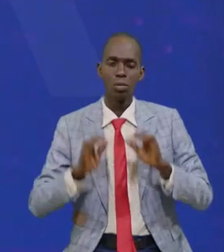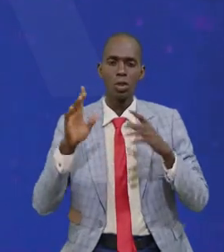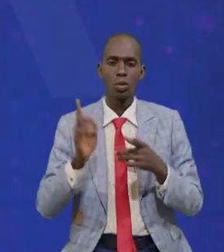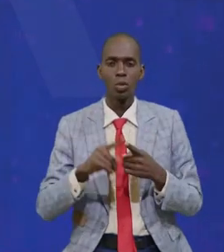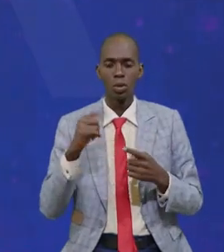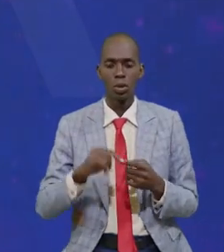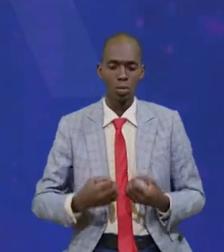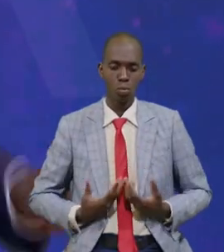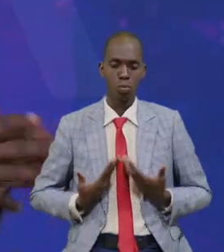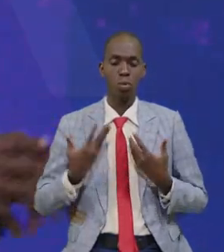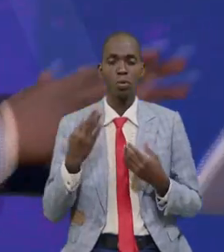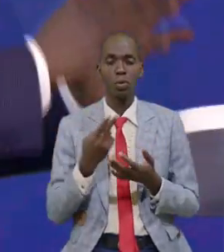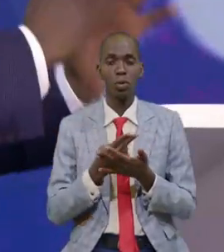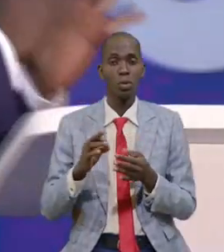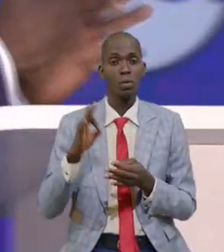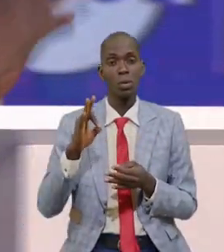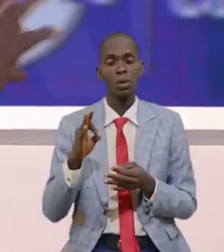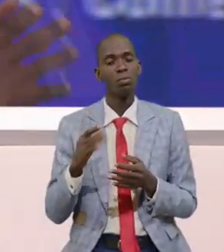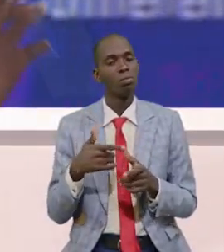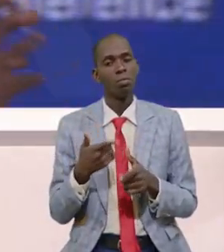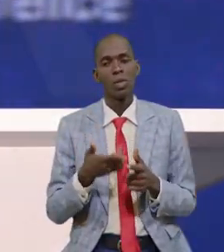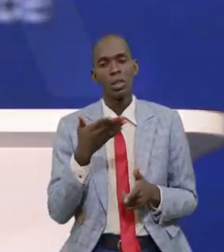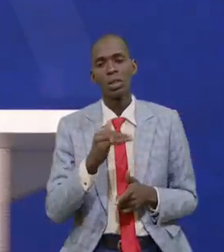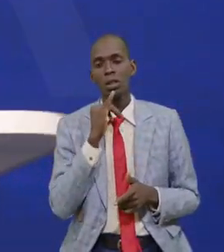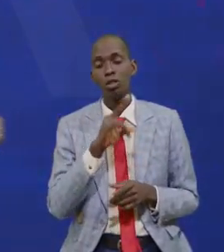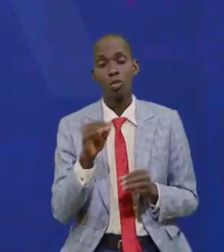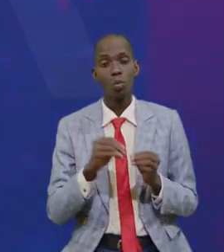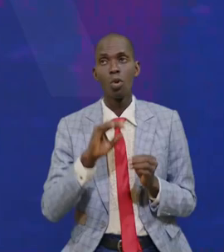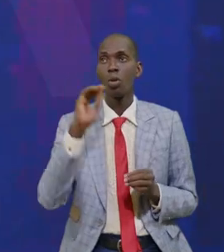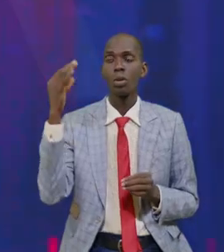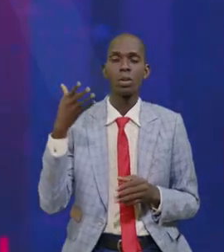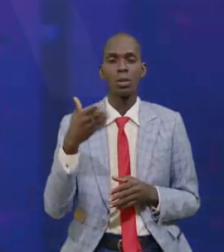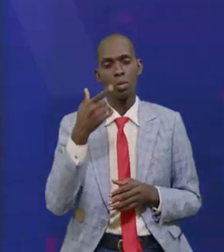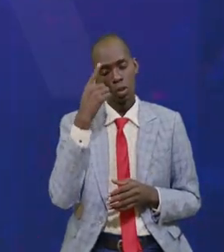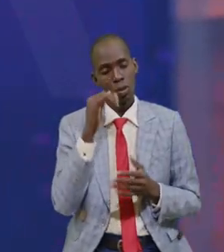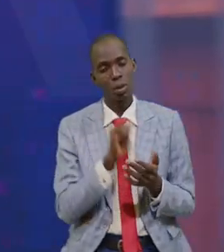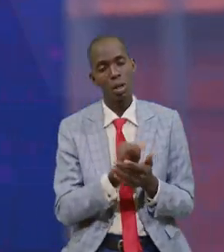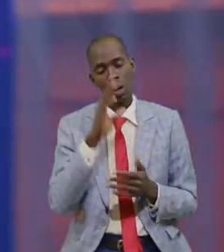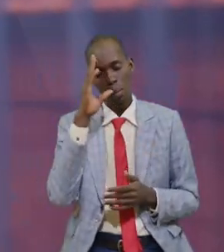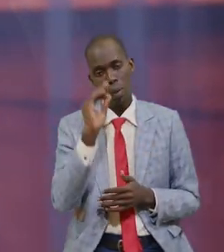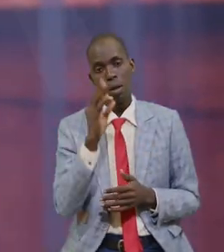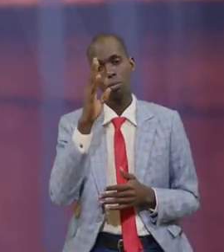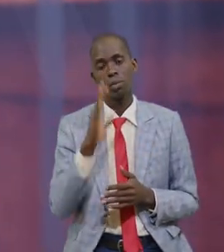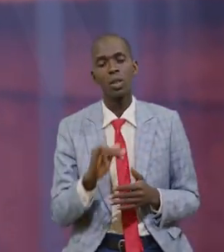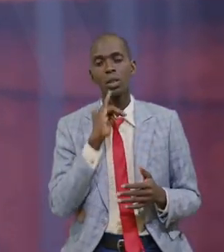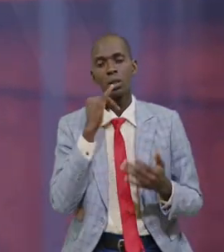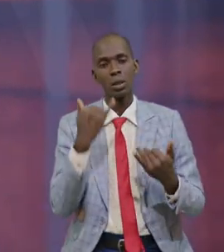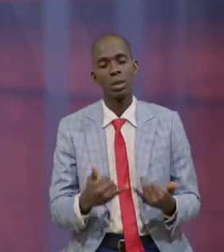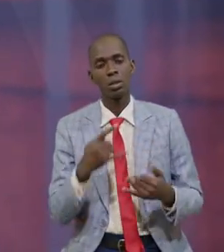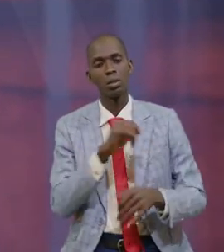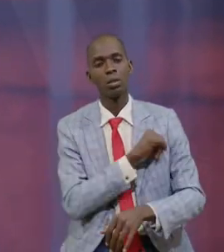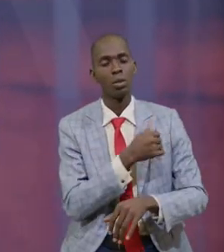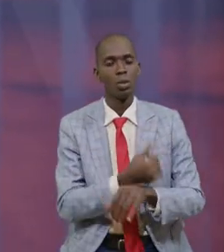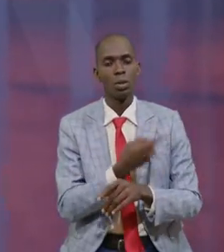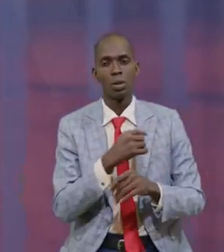no more grace there. That man is the authority, is the power. And once he stands, just look at